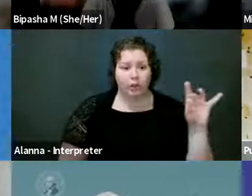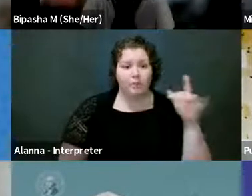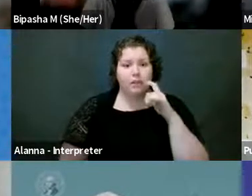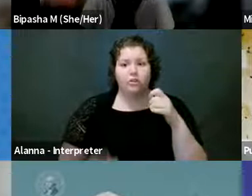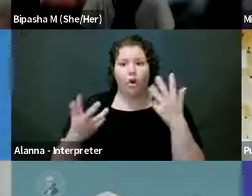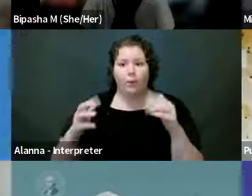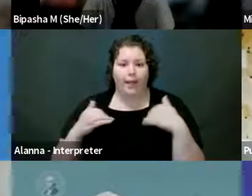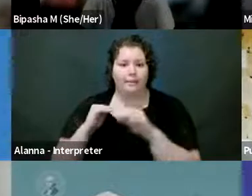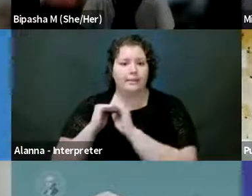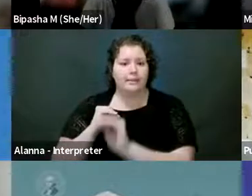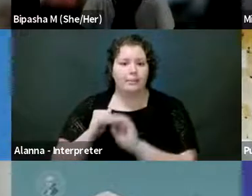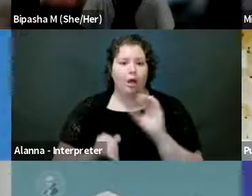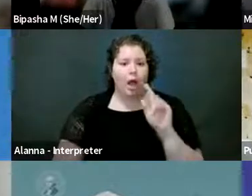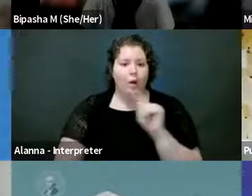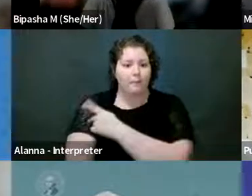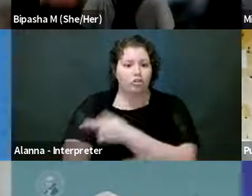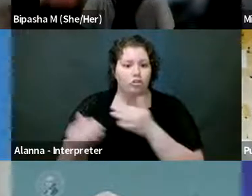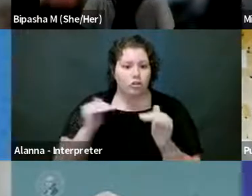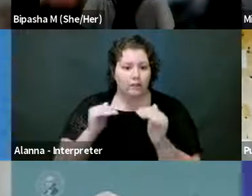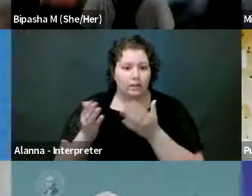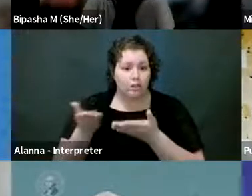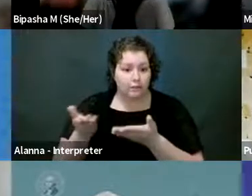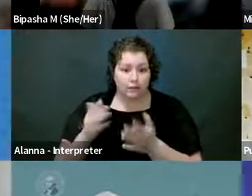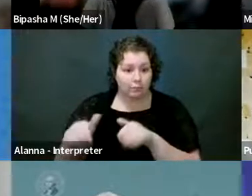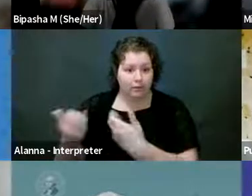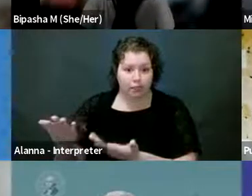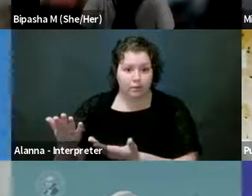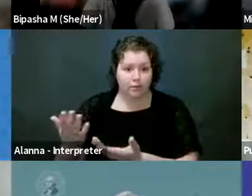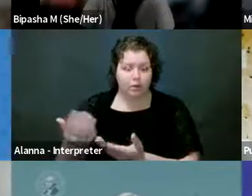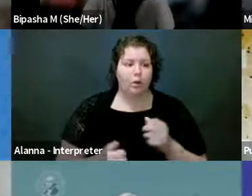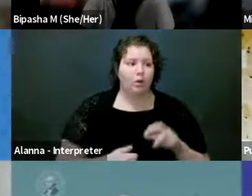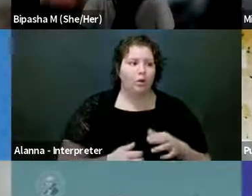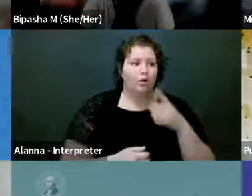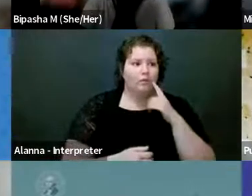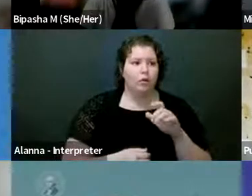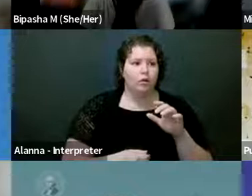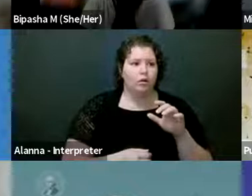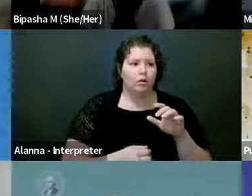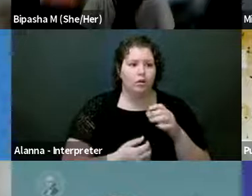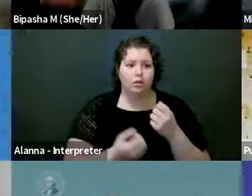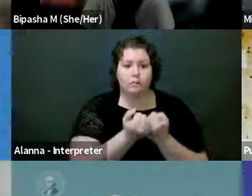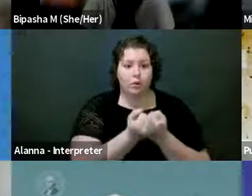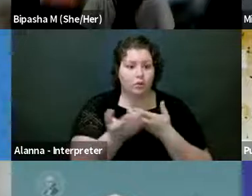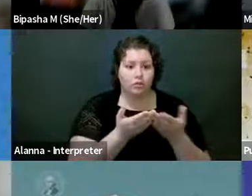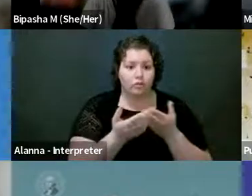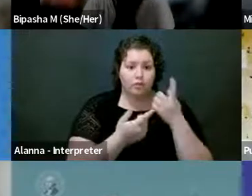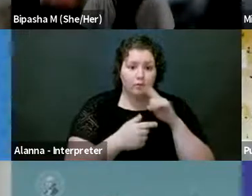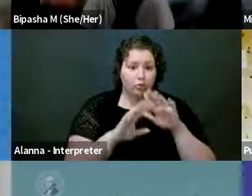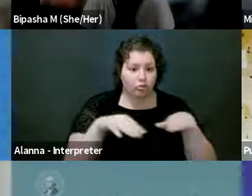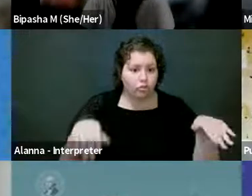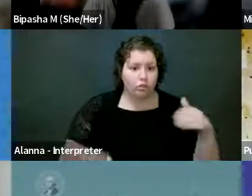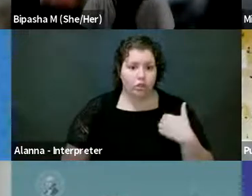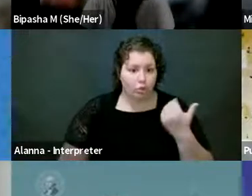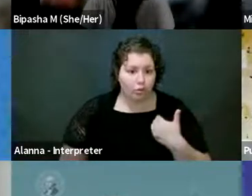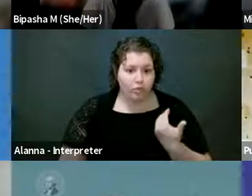in adolescents and children and youth, if we could help them sooner, I think we'd